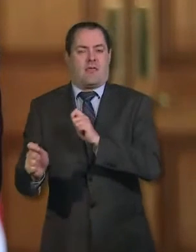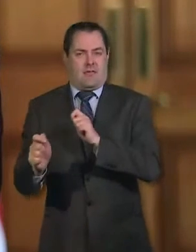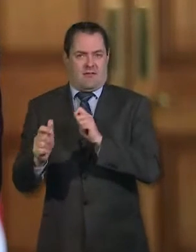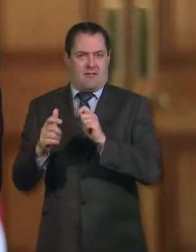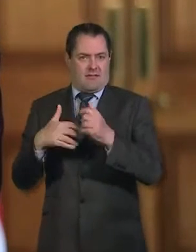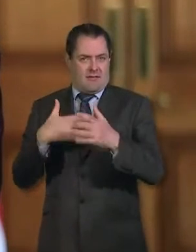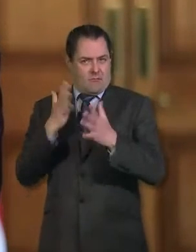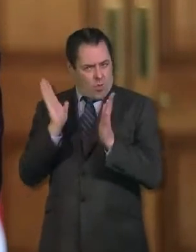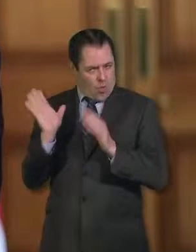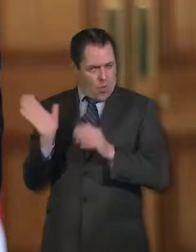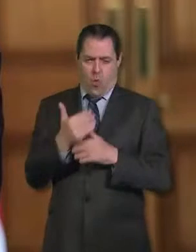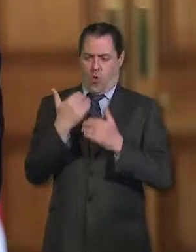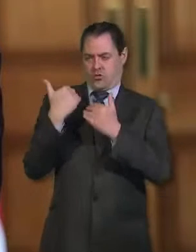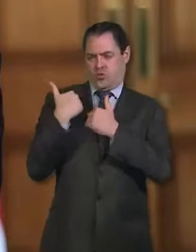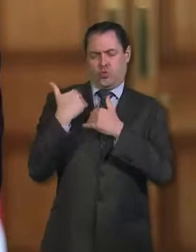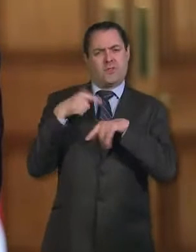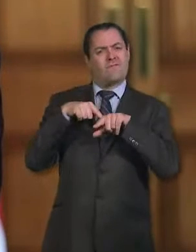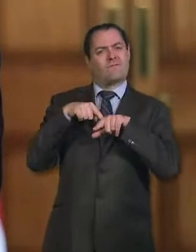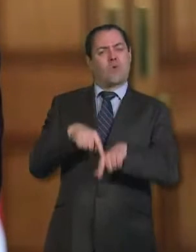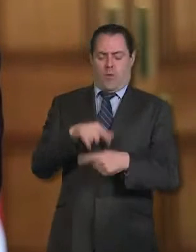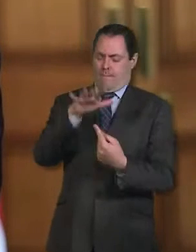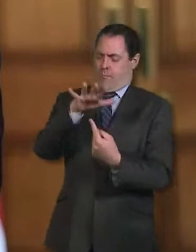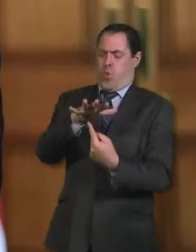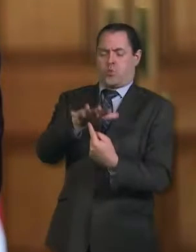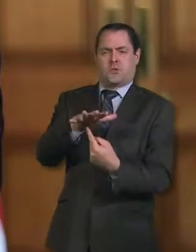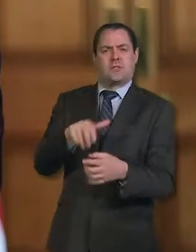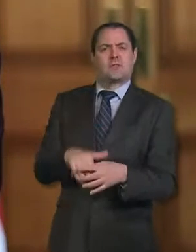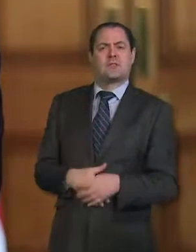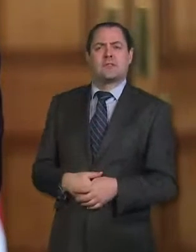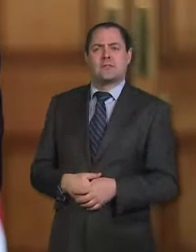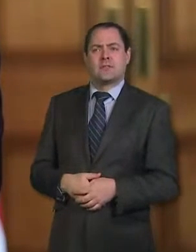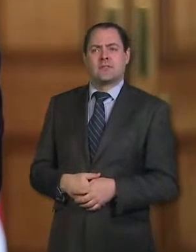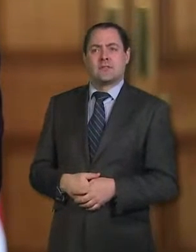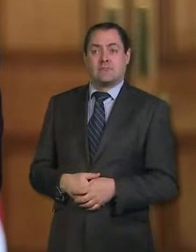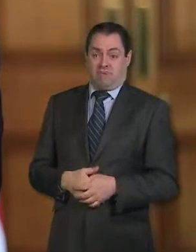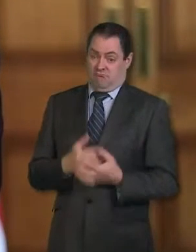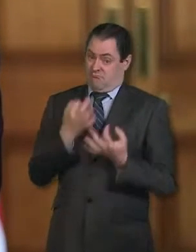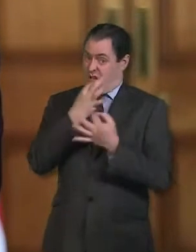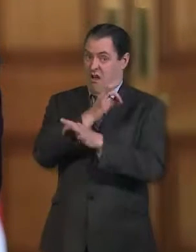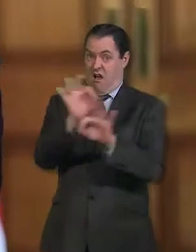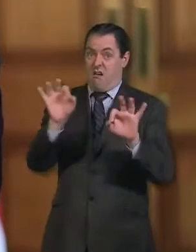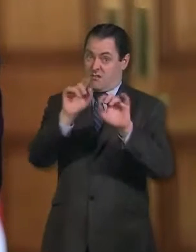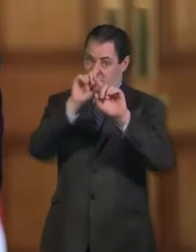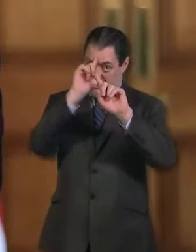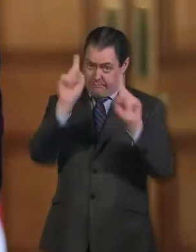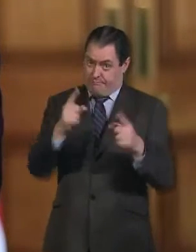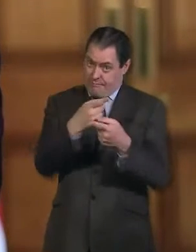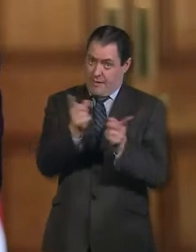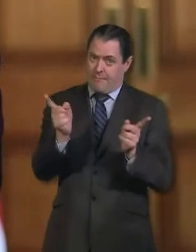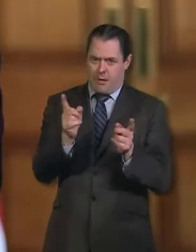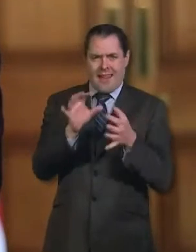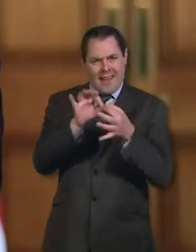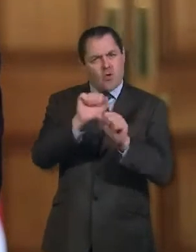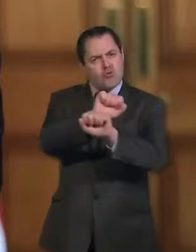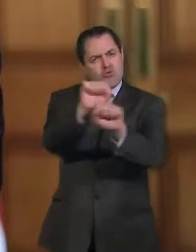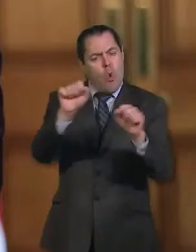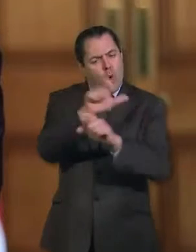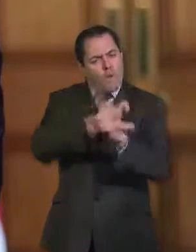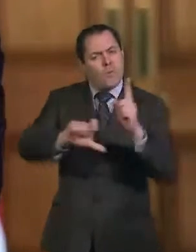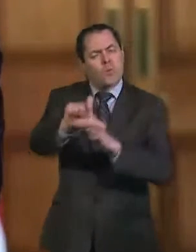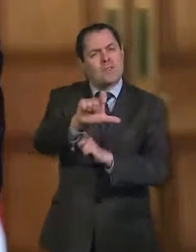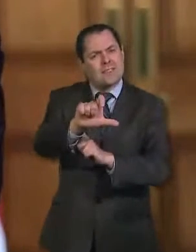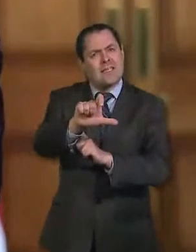very important, and we're asking people to do this for their community and to ensure that there aren't those